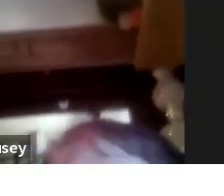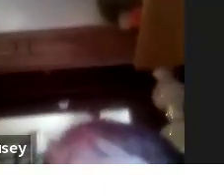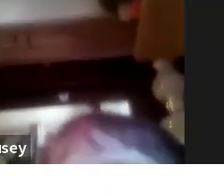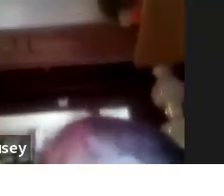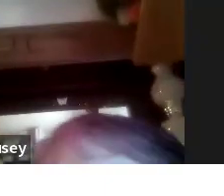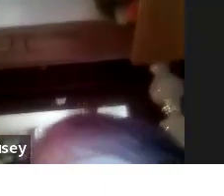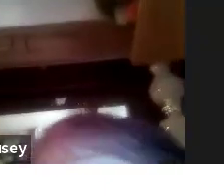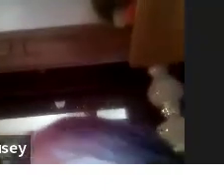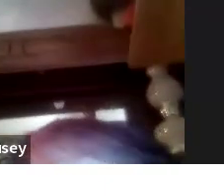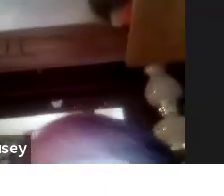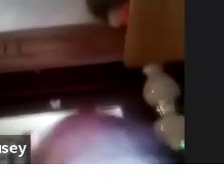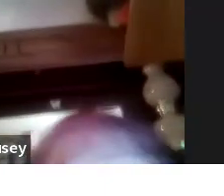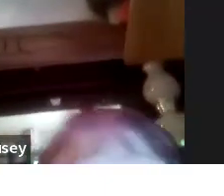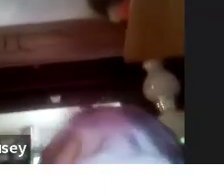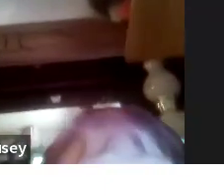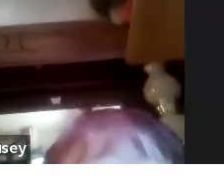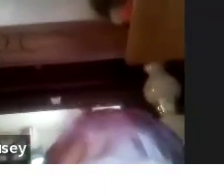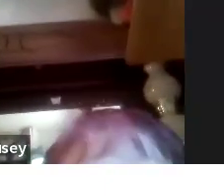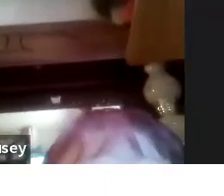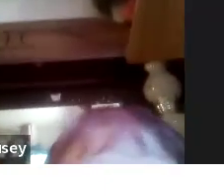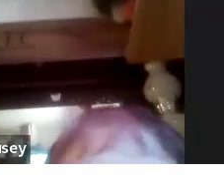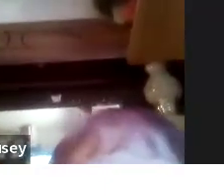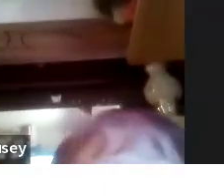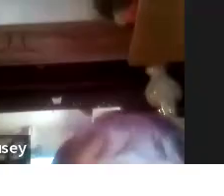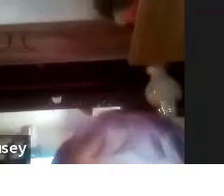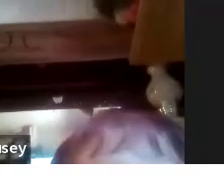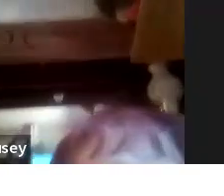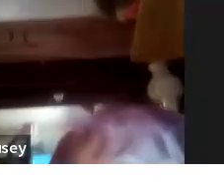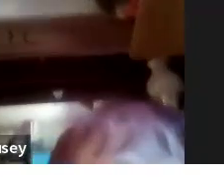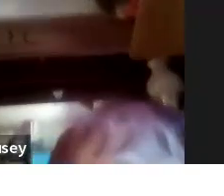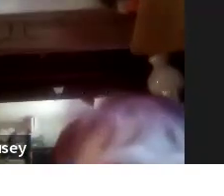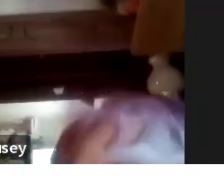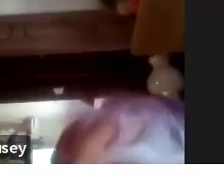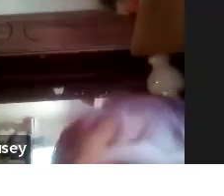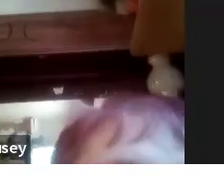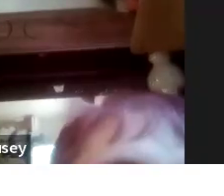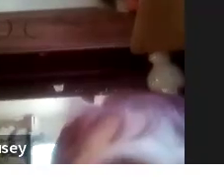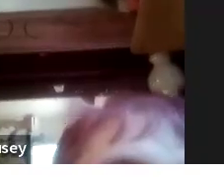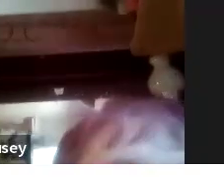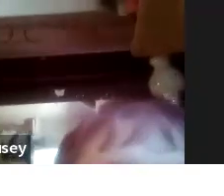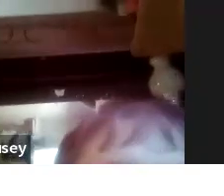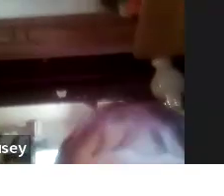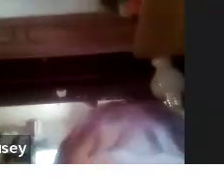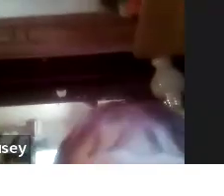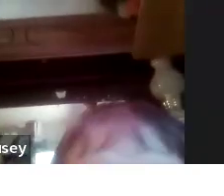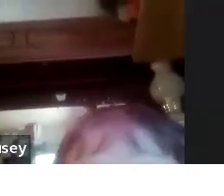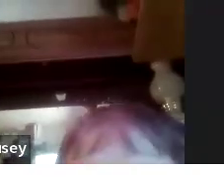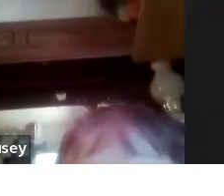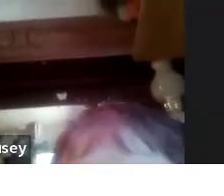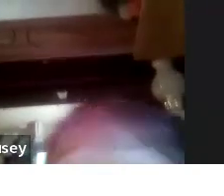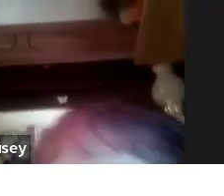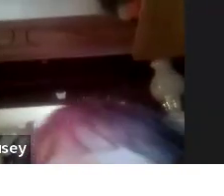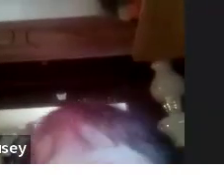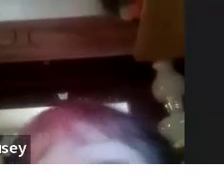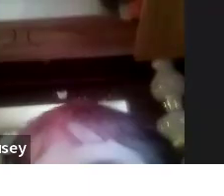was talking about the independent living centers. There's local ILs, which is independent living centers, like